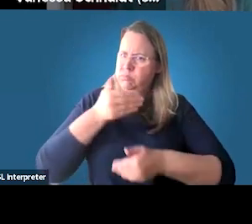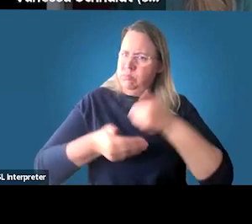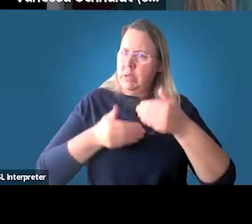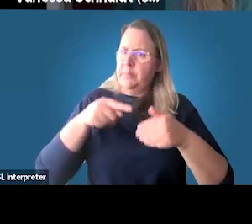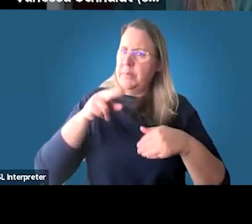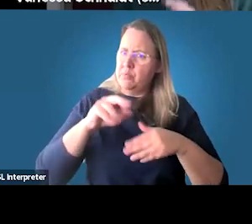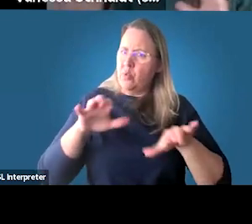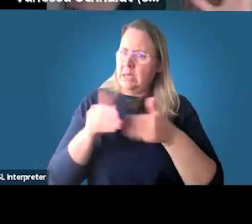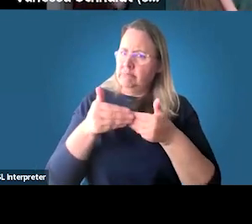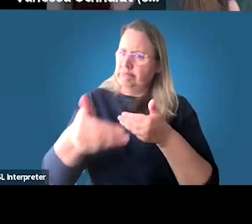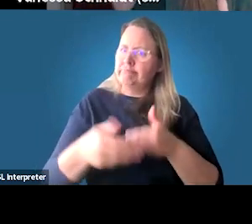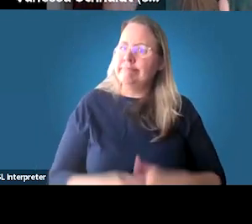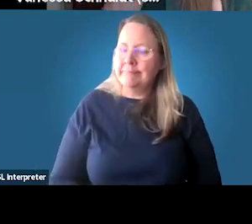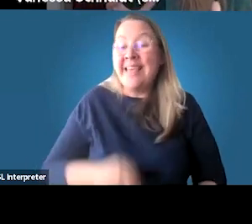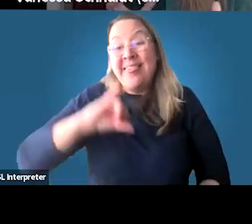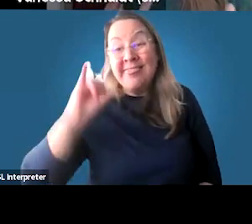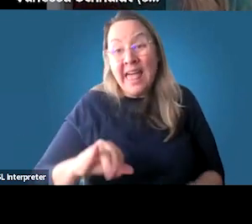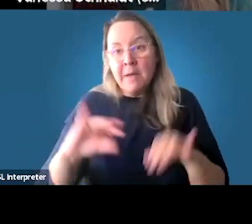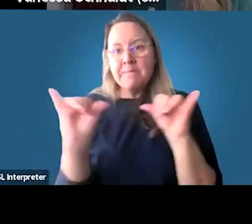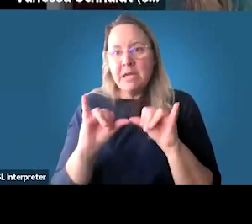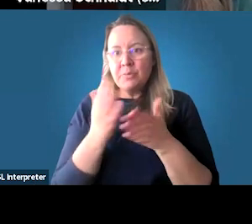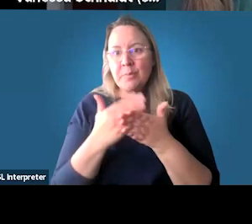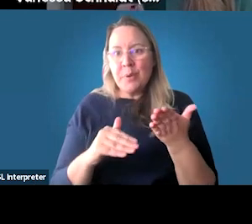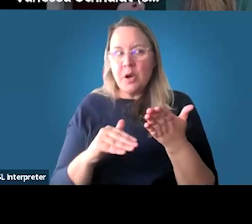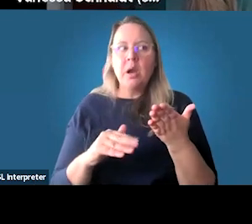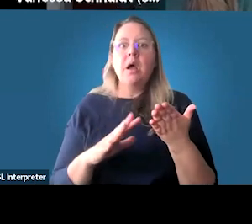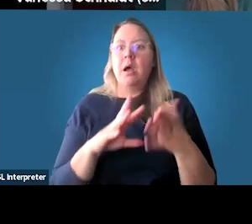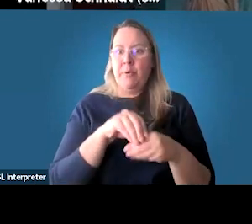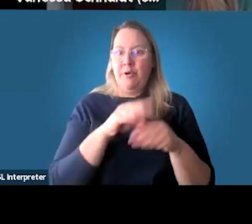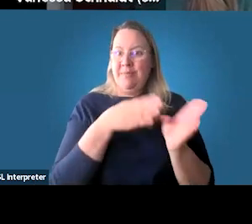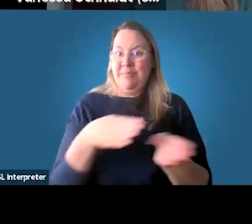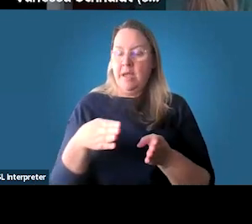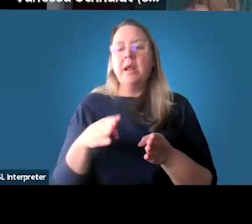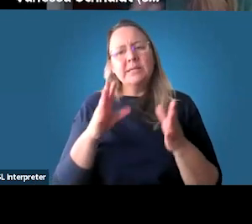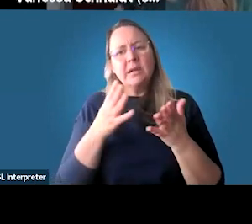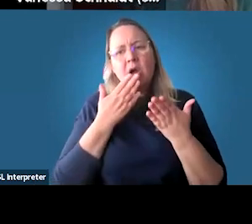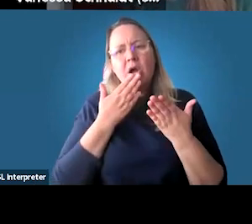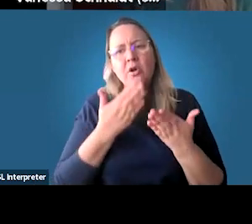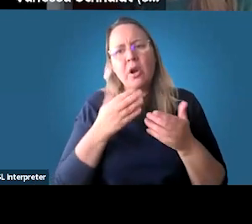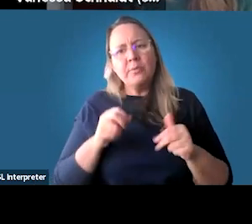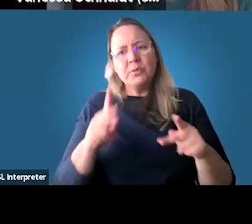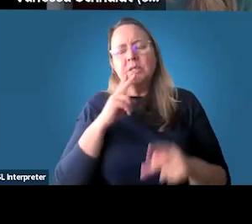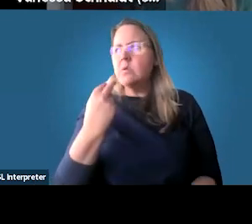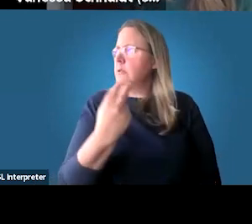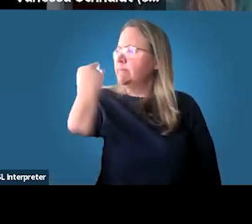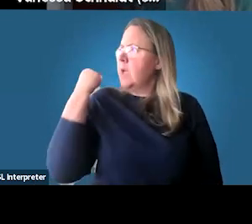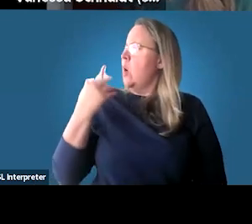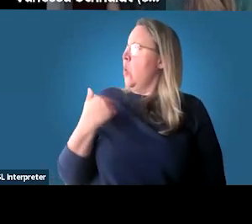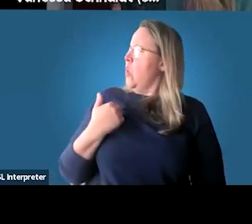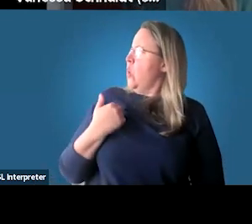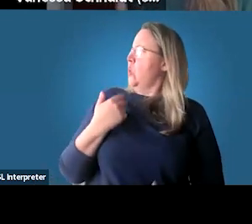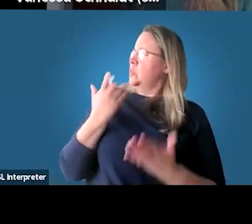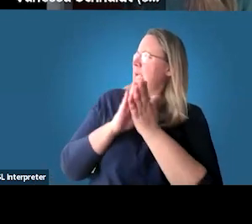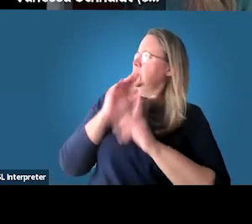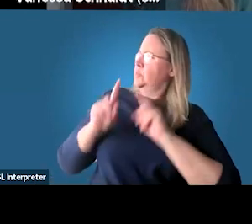proactive. So that measurement section of the plan is an opportunity to reflect on the questions that we've already been talking about,